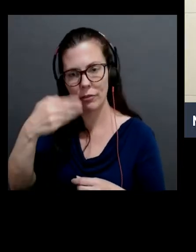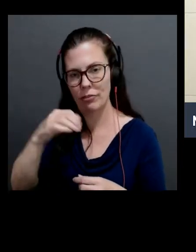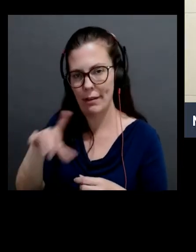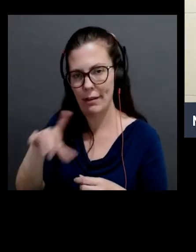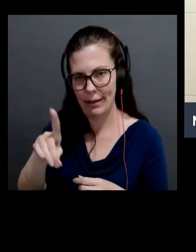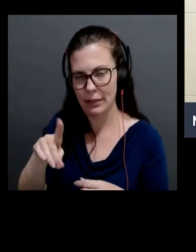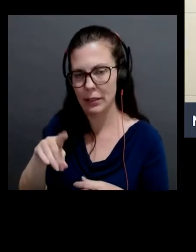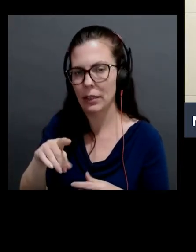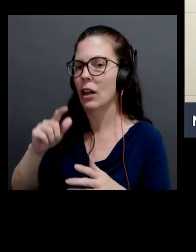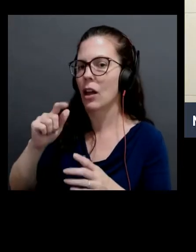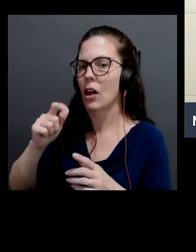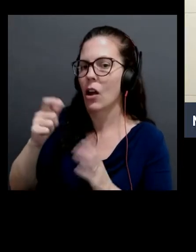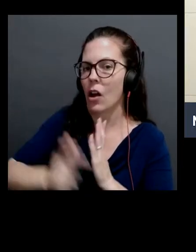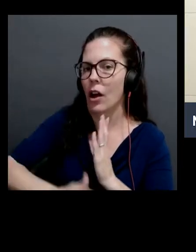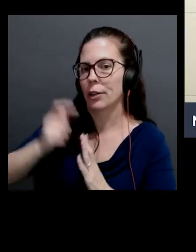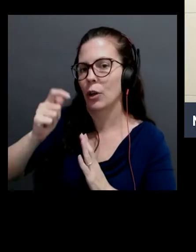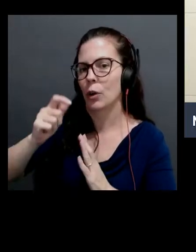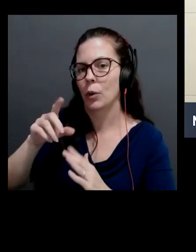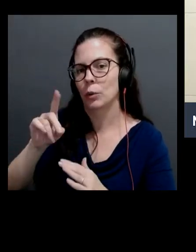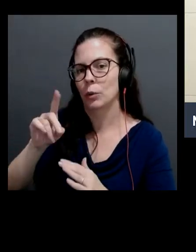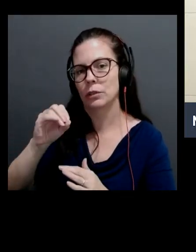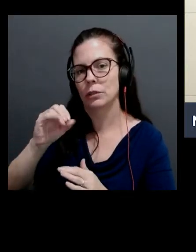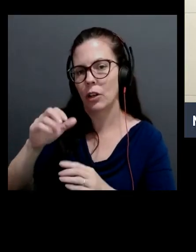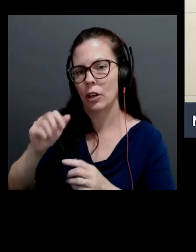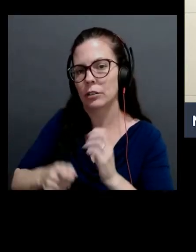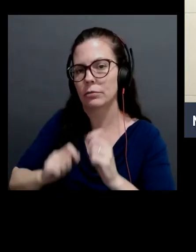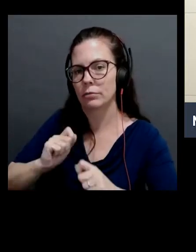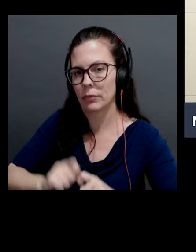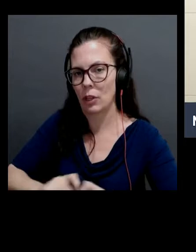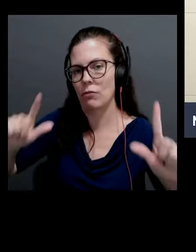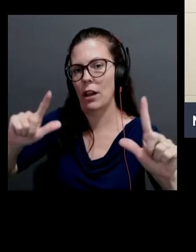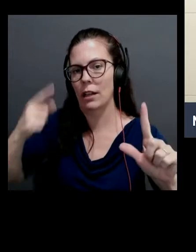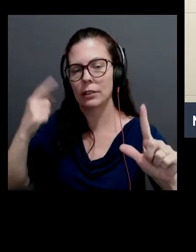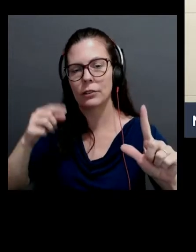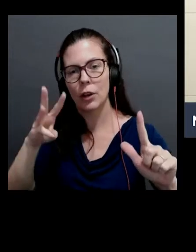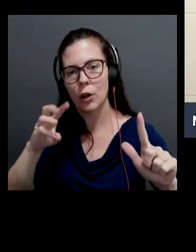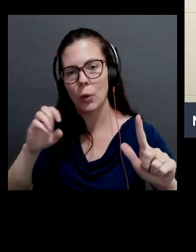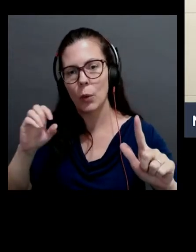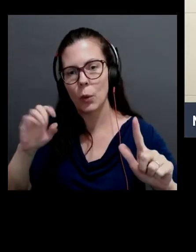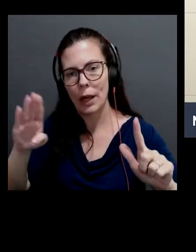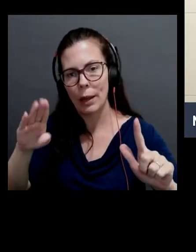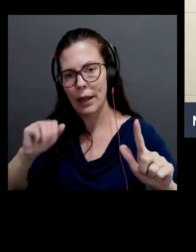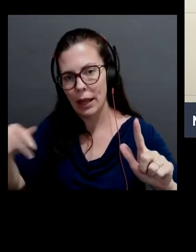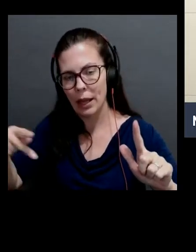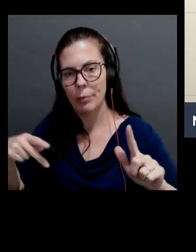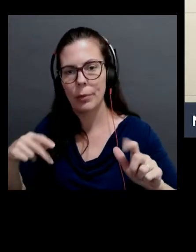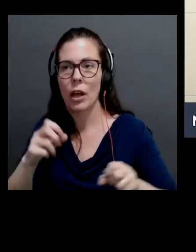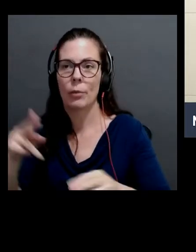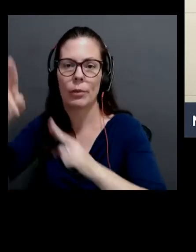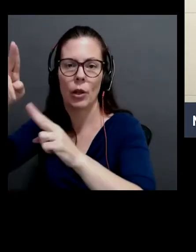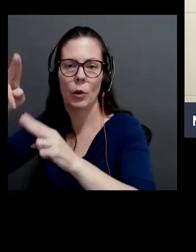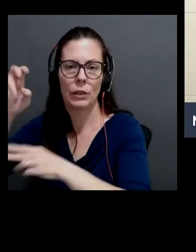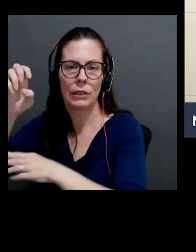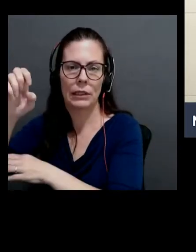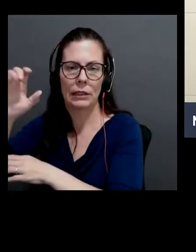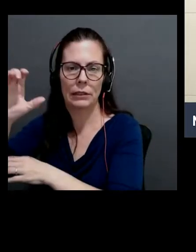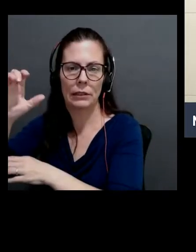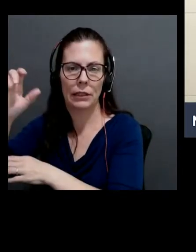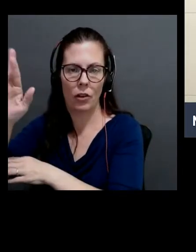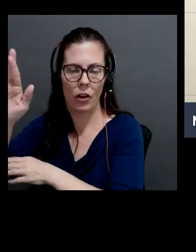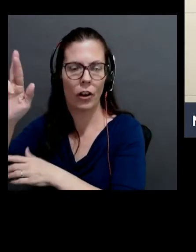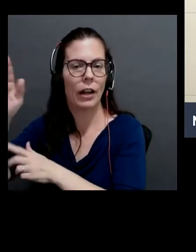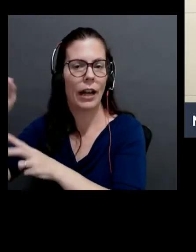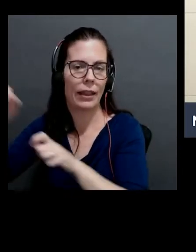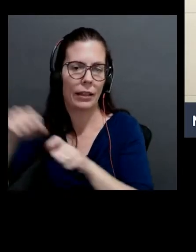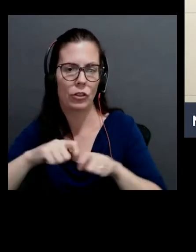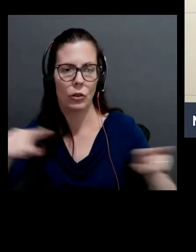auto Dockerize for the web app, upload to ECR, and then deploy our to our load